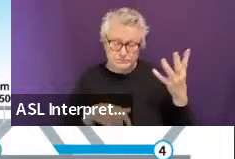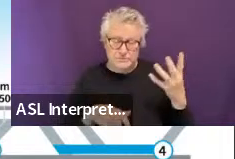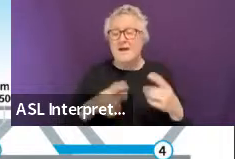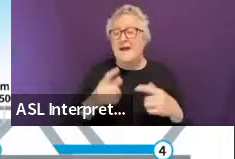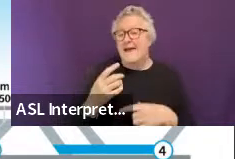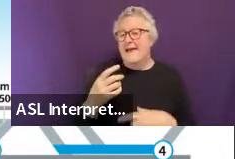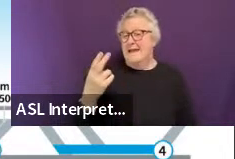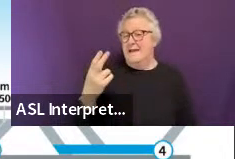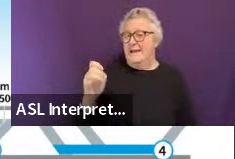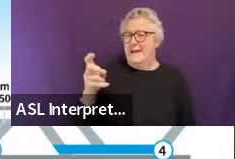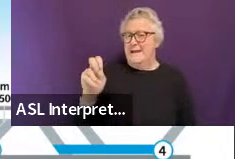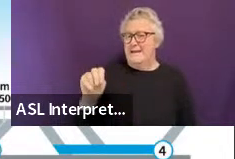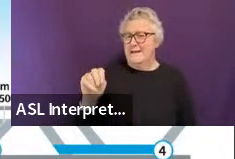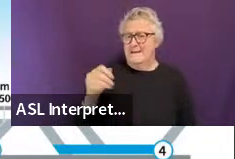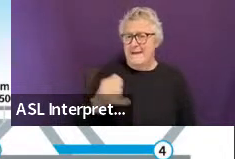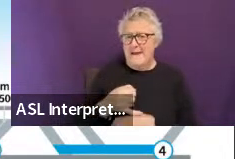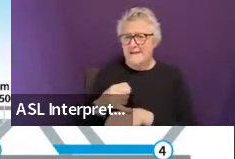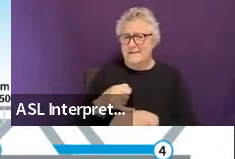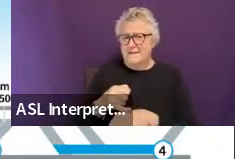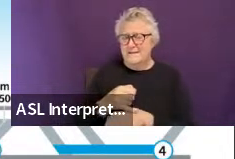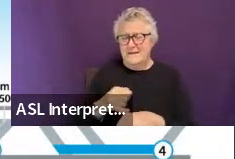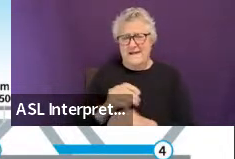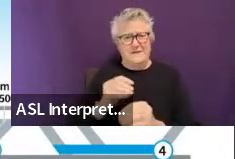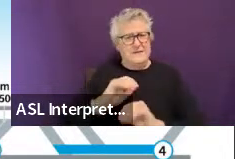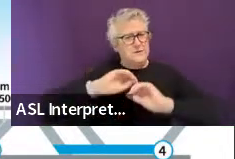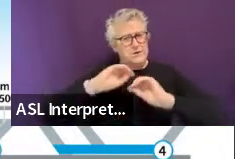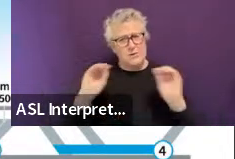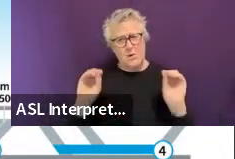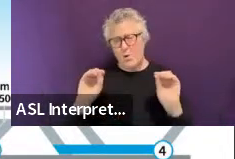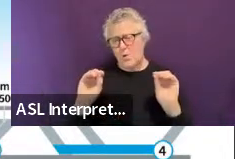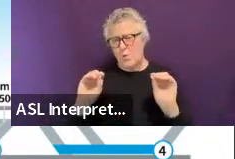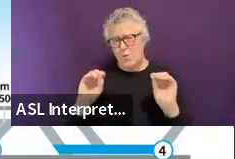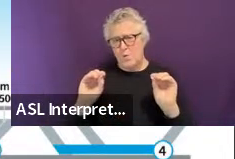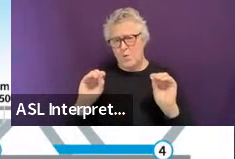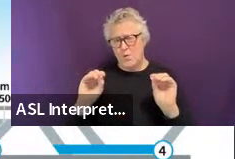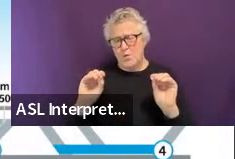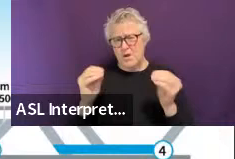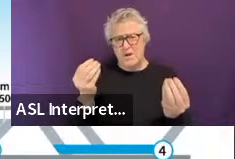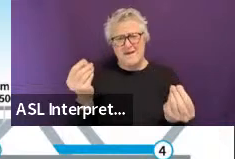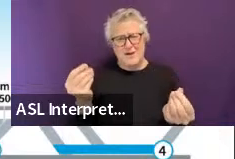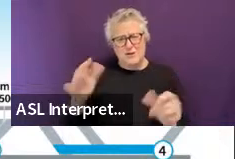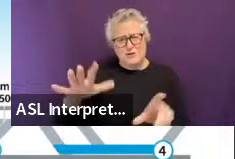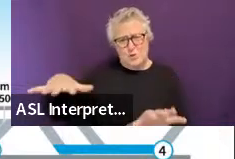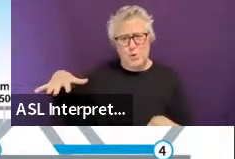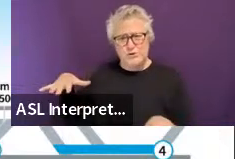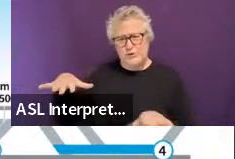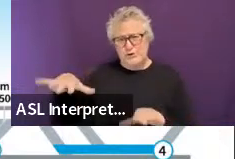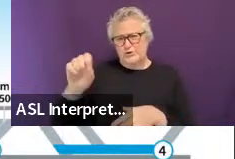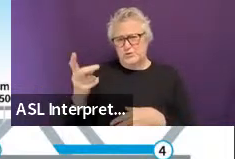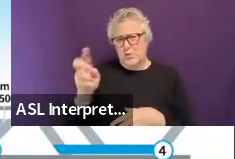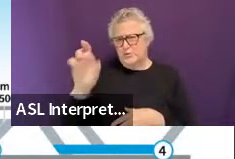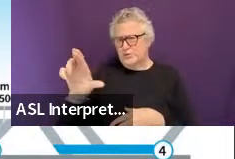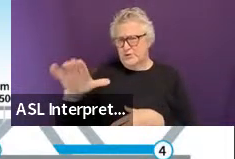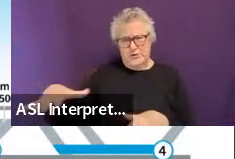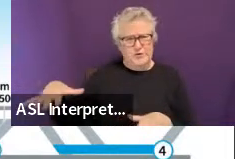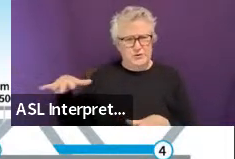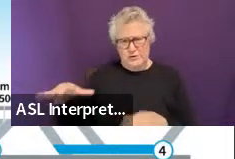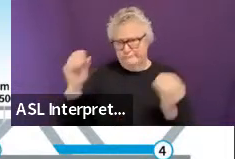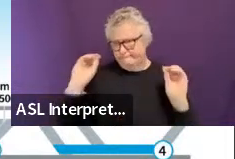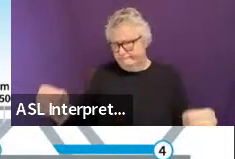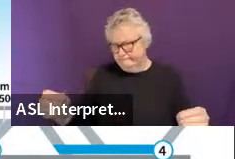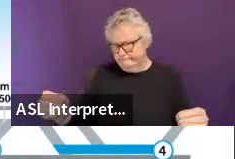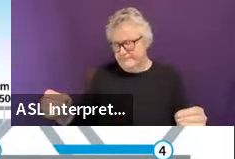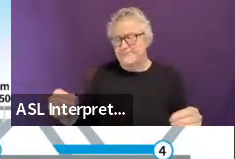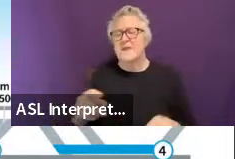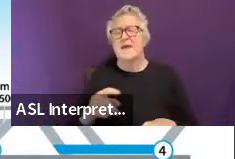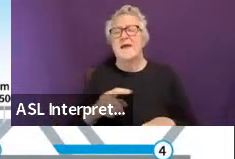lots of locations. So there will be improvements in safety. Is there a lot of improvement in safety? I don't think there's a lot between the one ox and